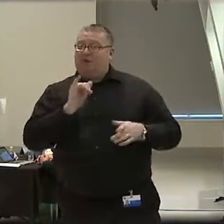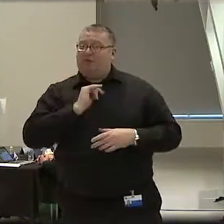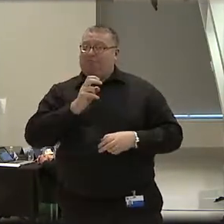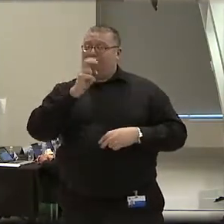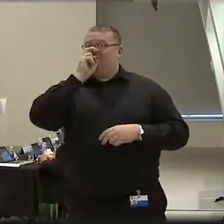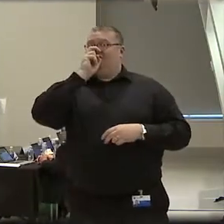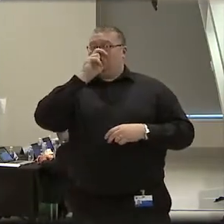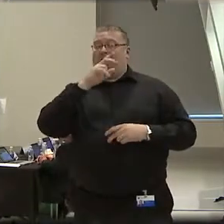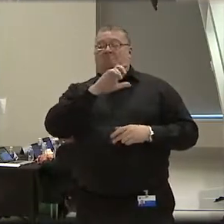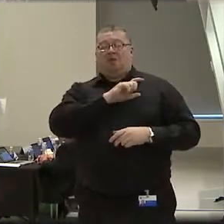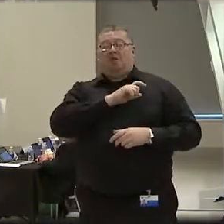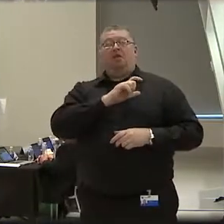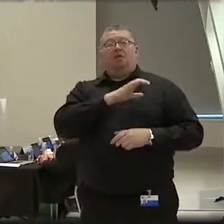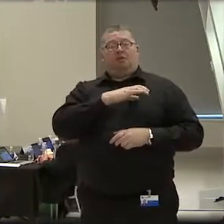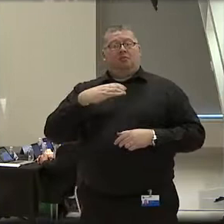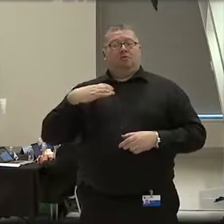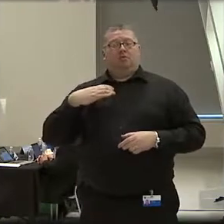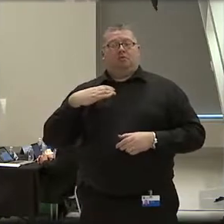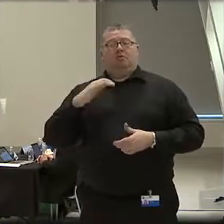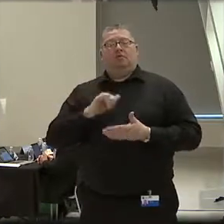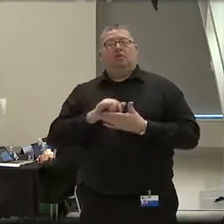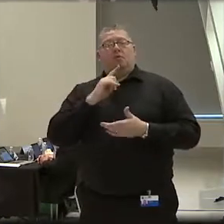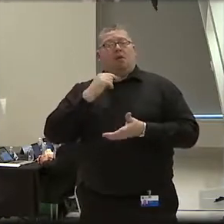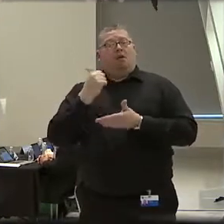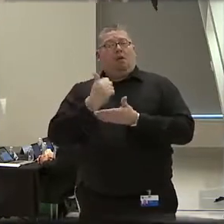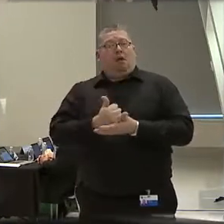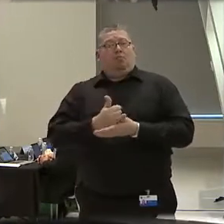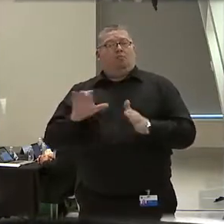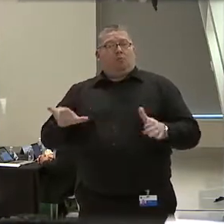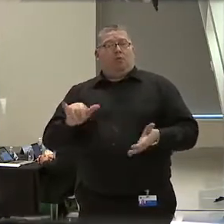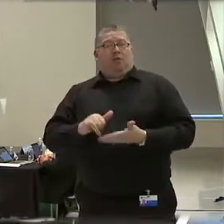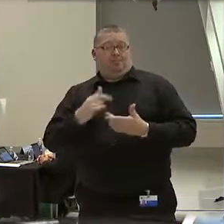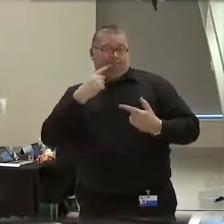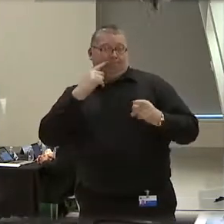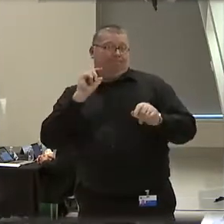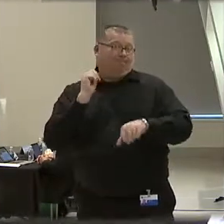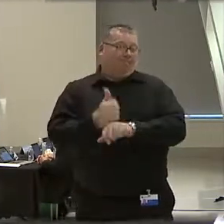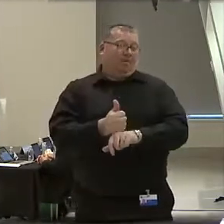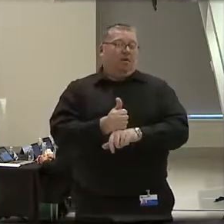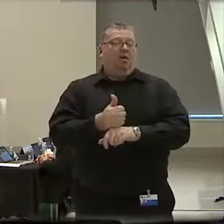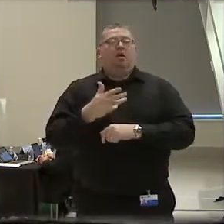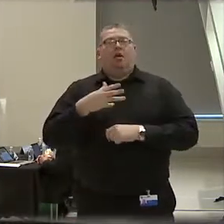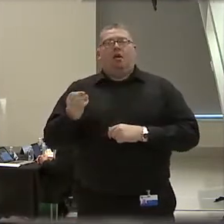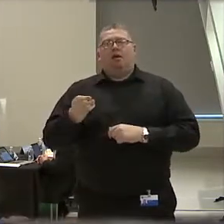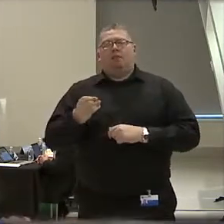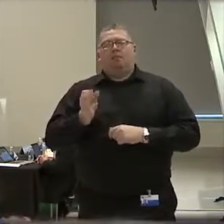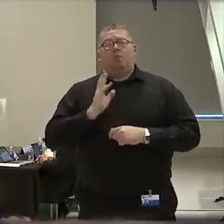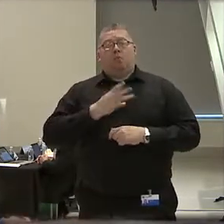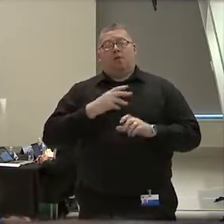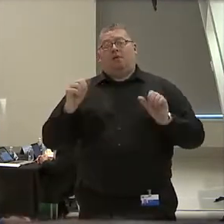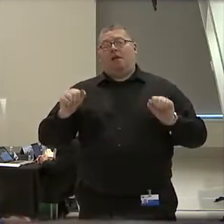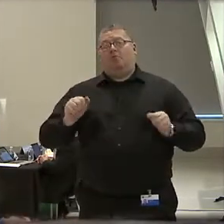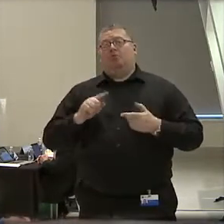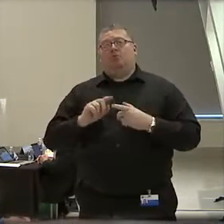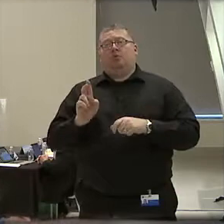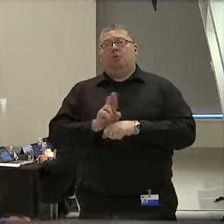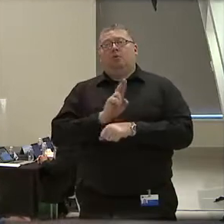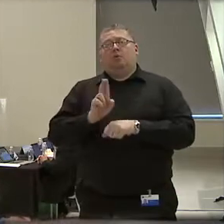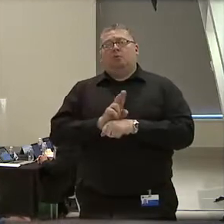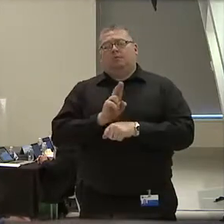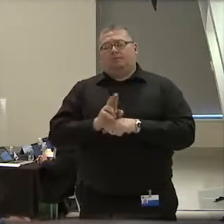commission that helped him to do that. And we were able to use